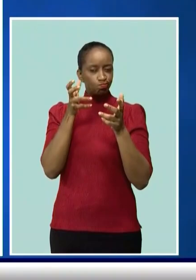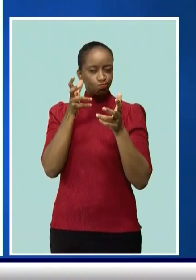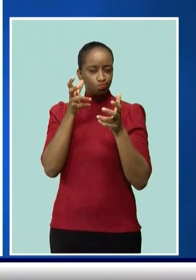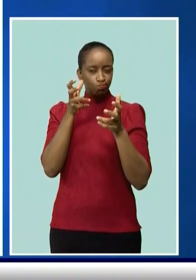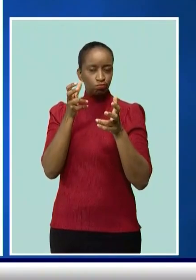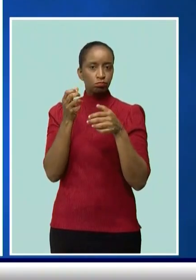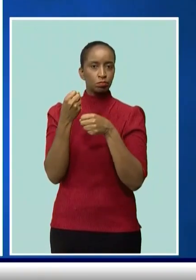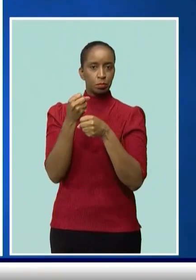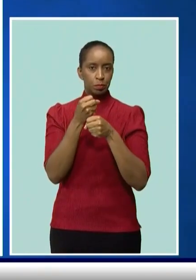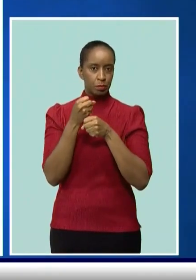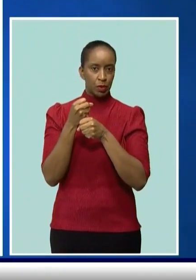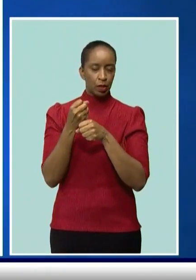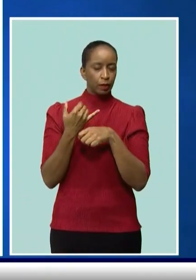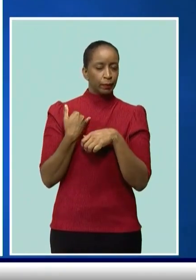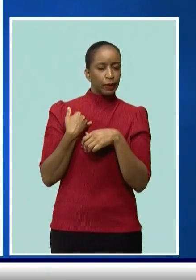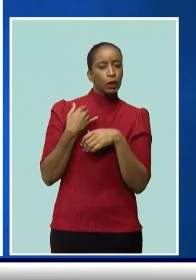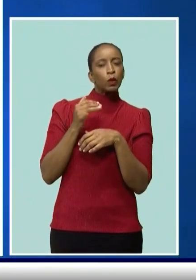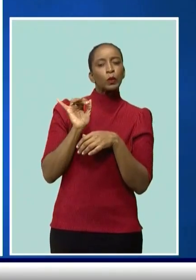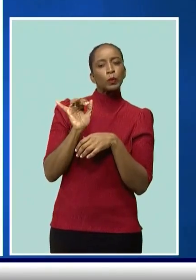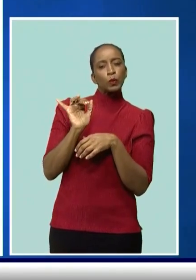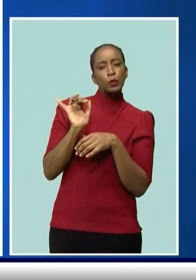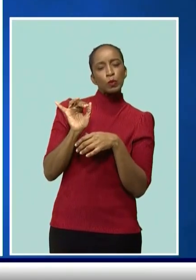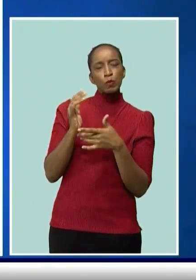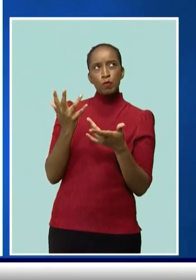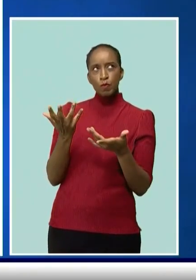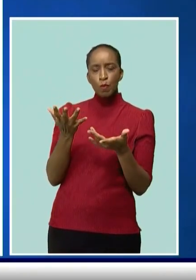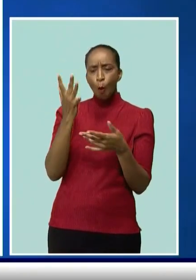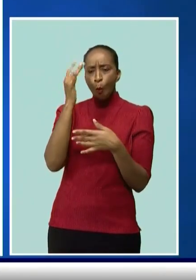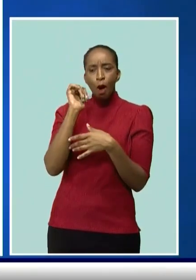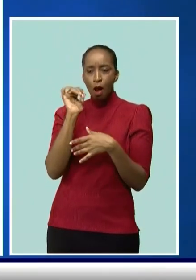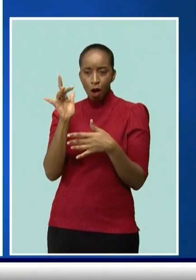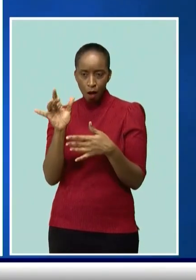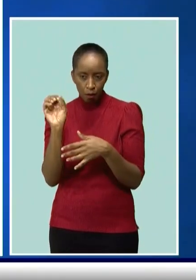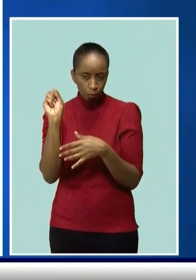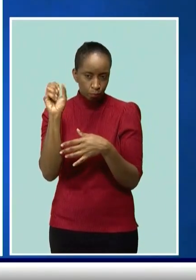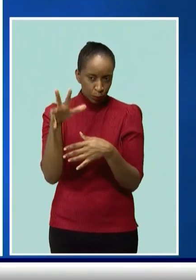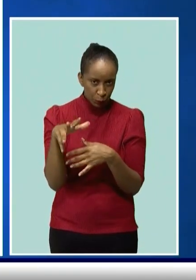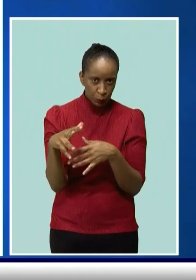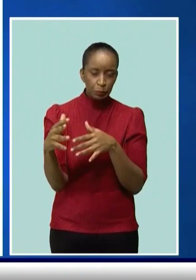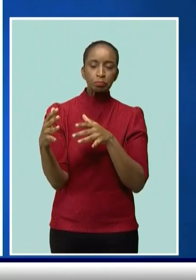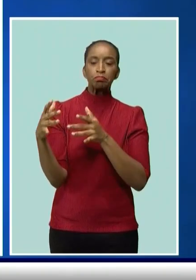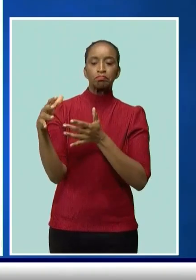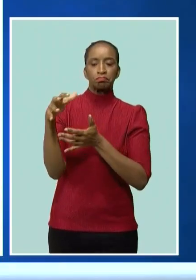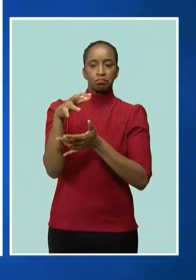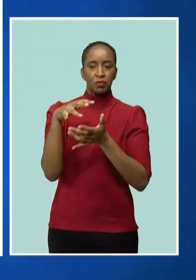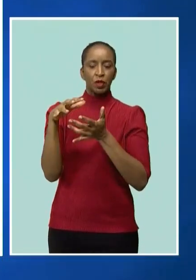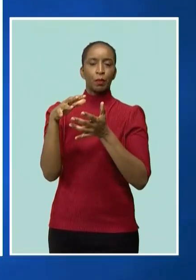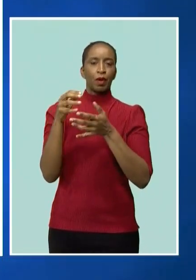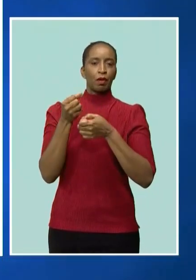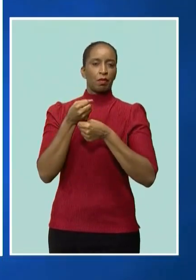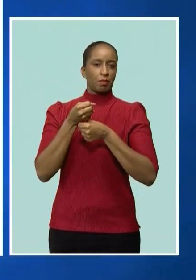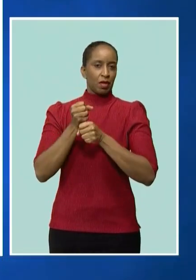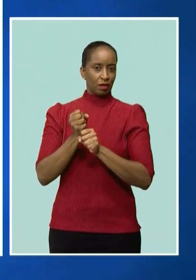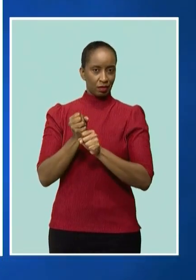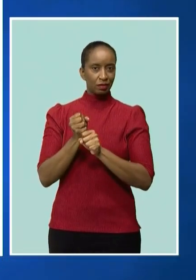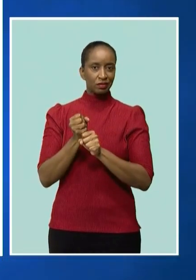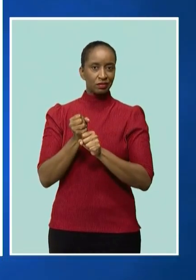blend our ideas to make something blossom. Each individual have their own